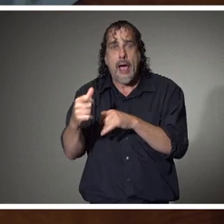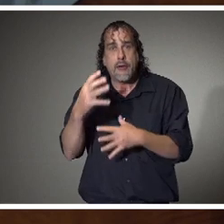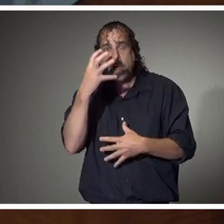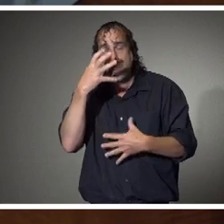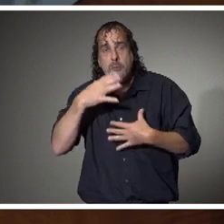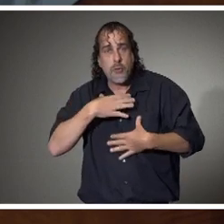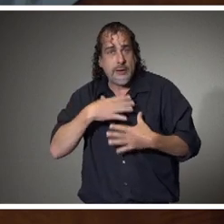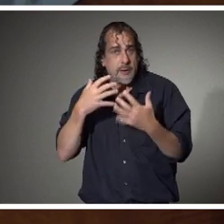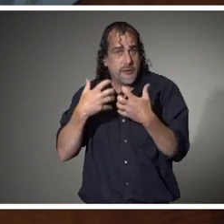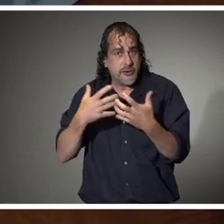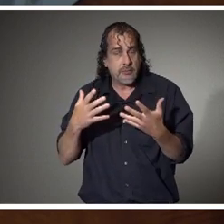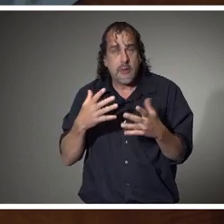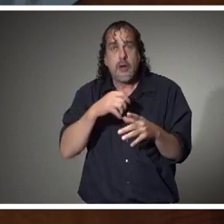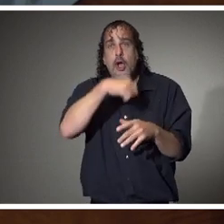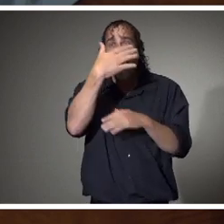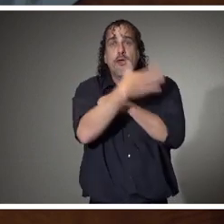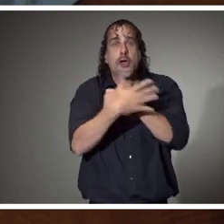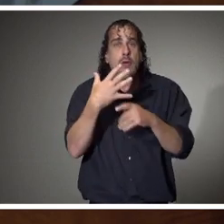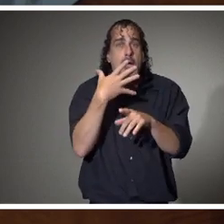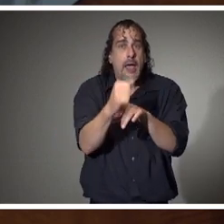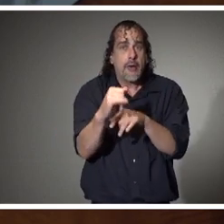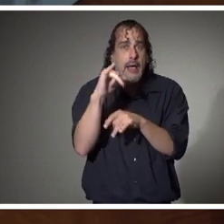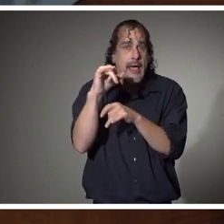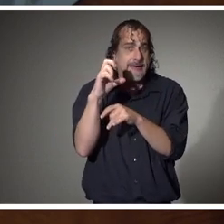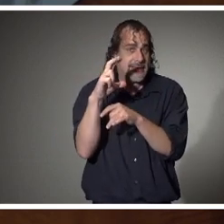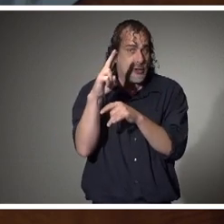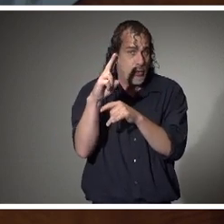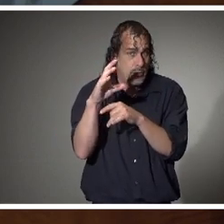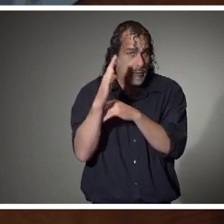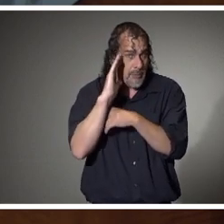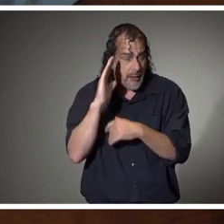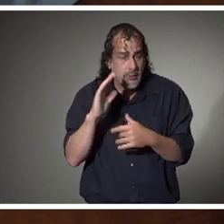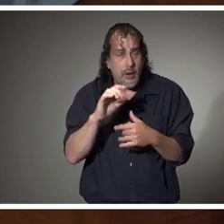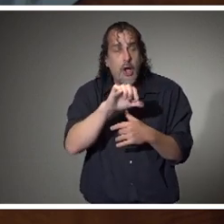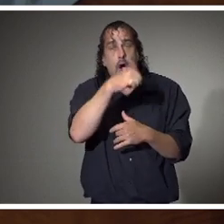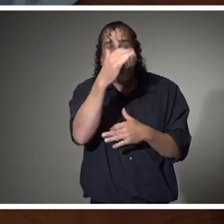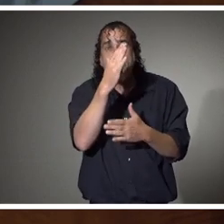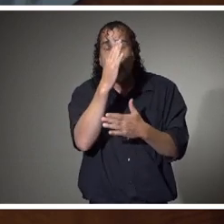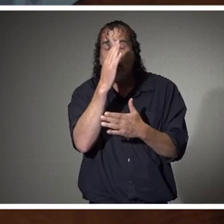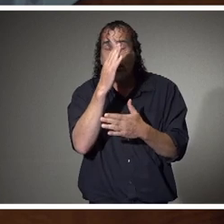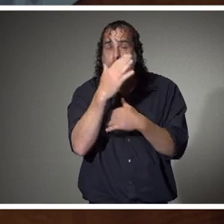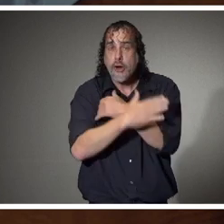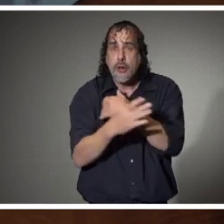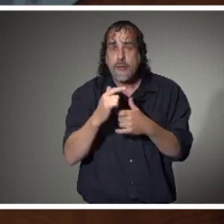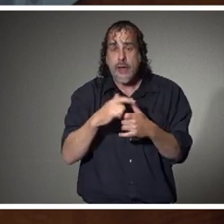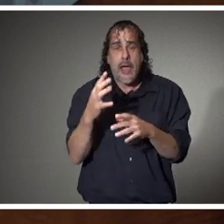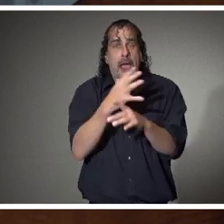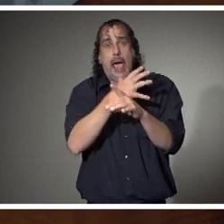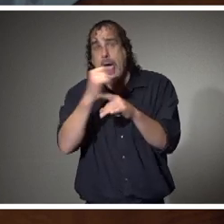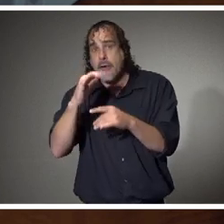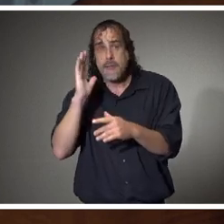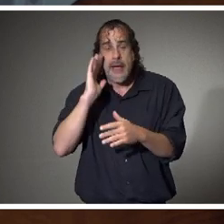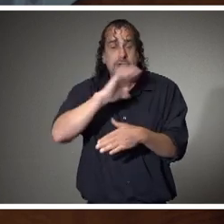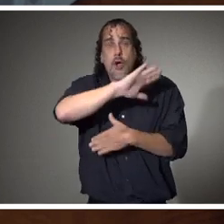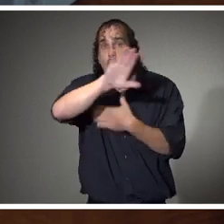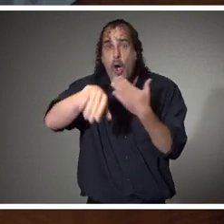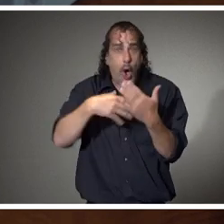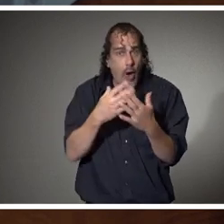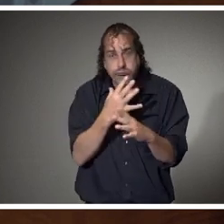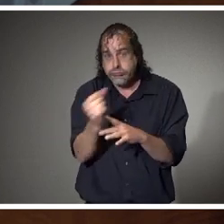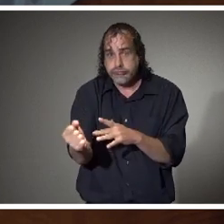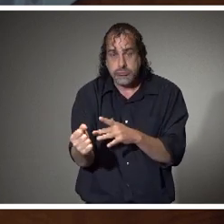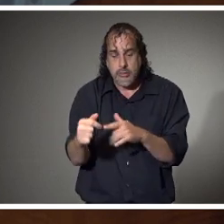other countries, they ran out of ICU beds. In some other countries, they ran out of beds altogether, but not